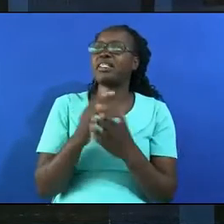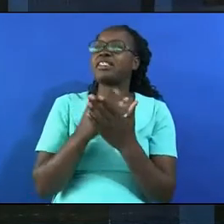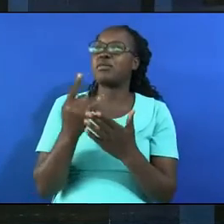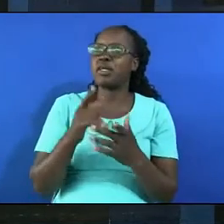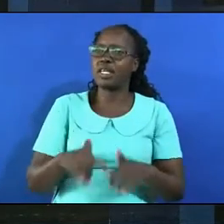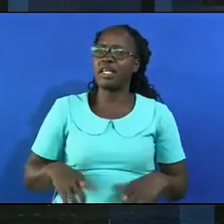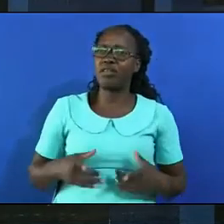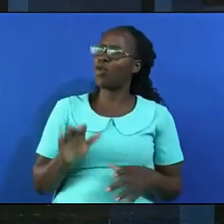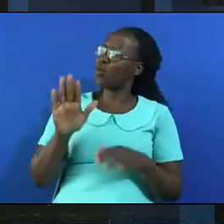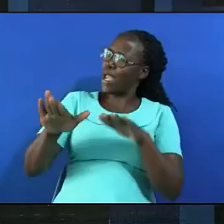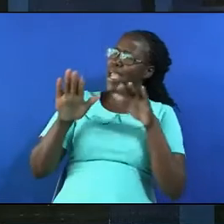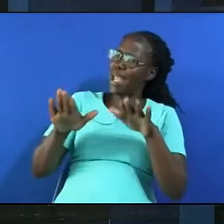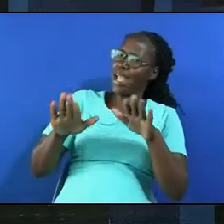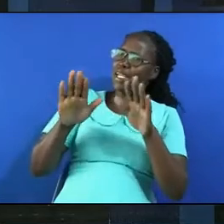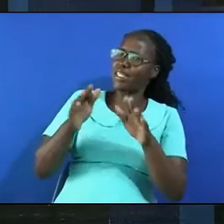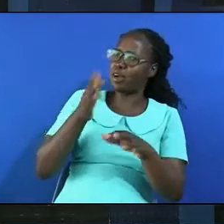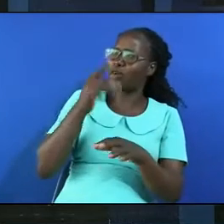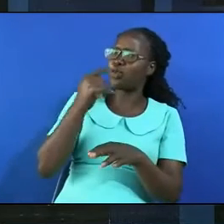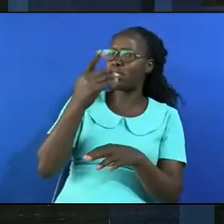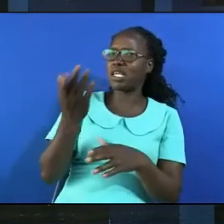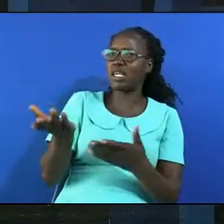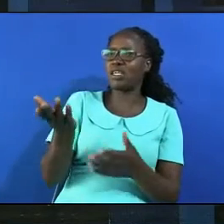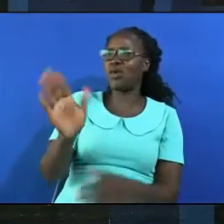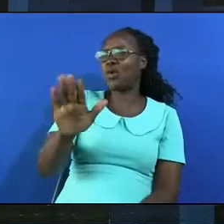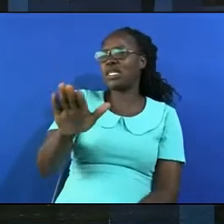someone in my life. Wait for God to say it.